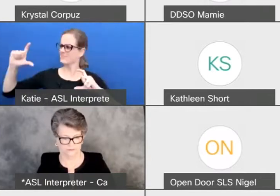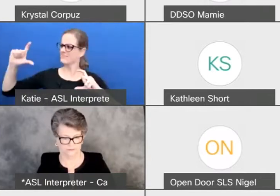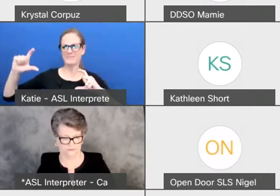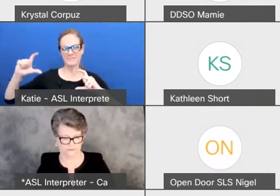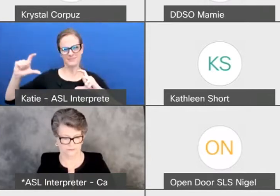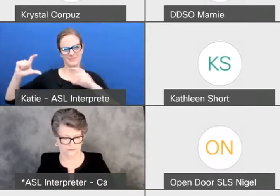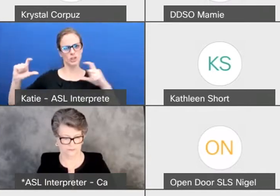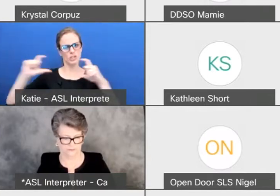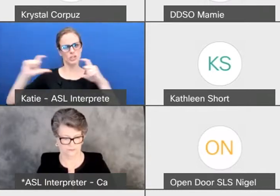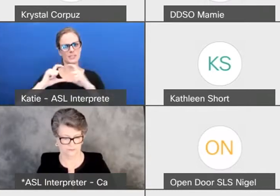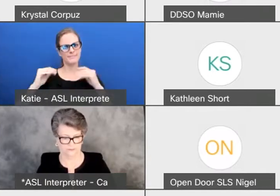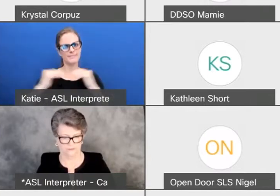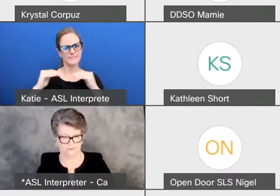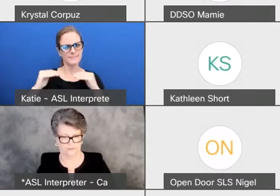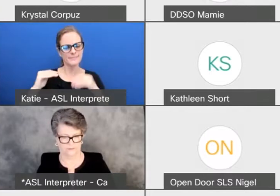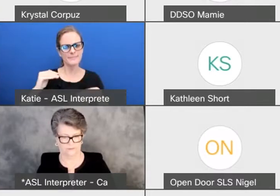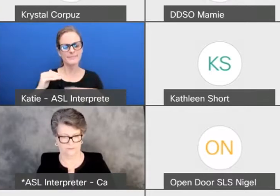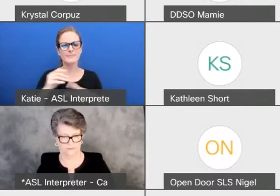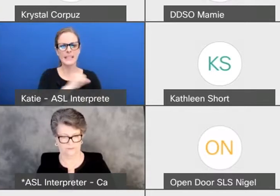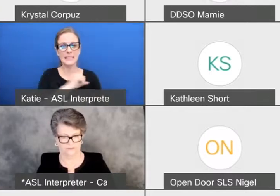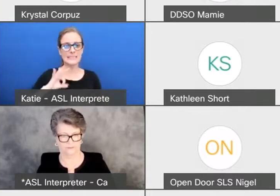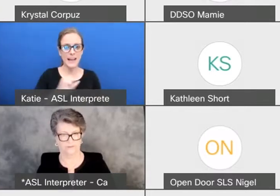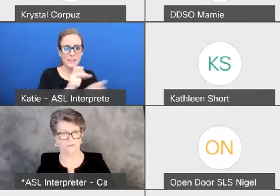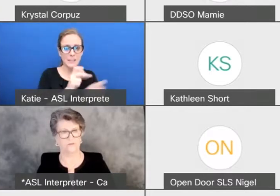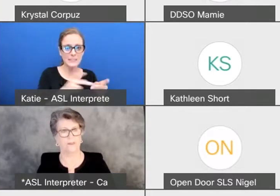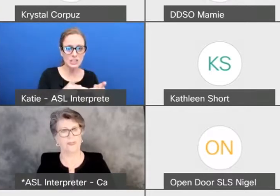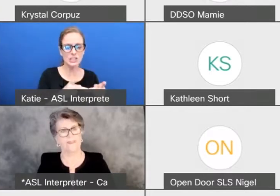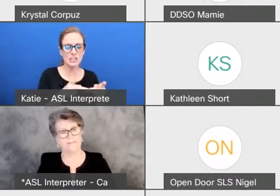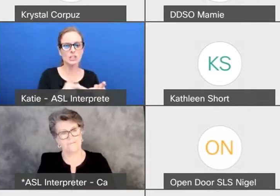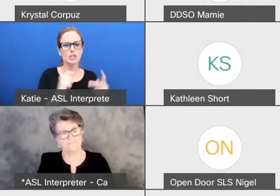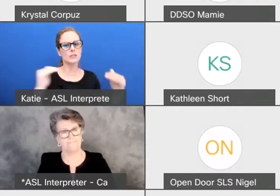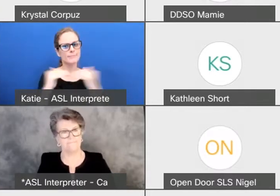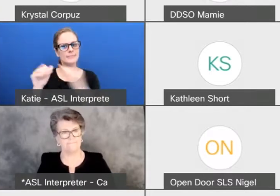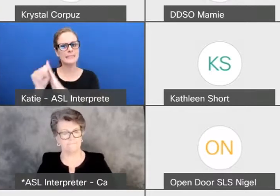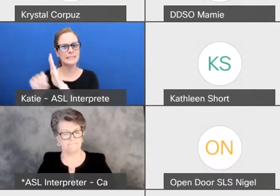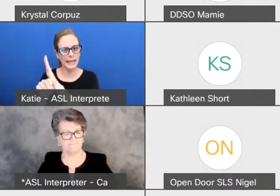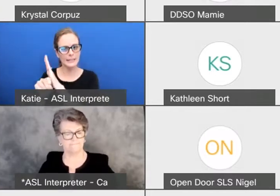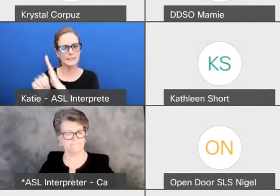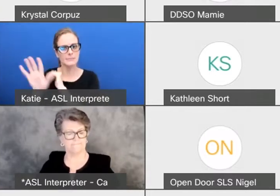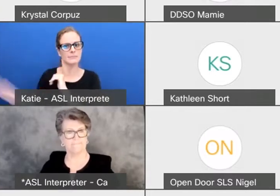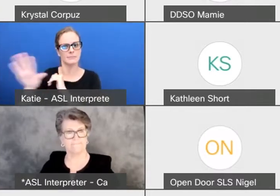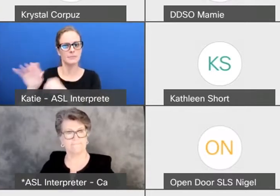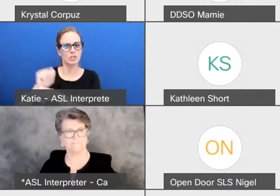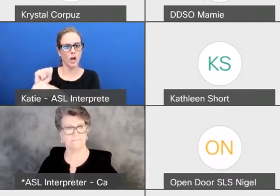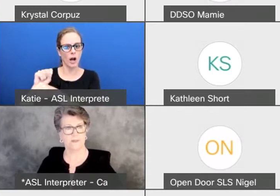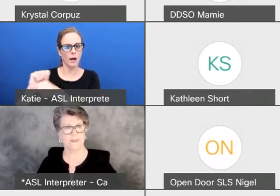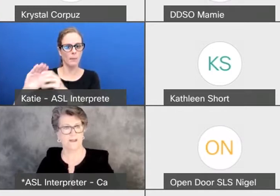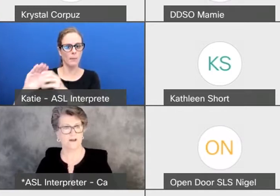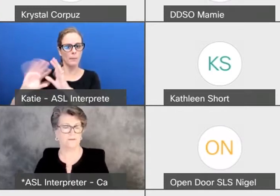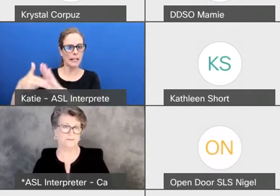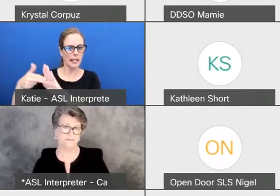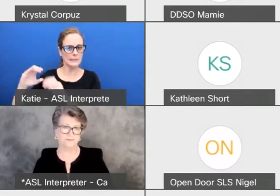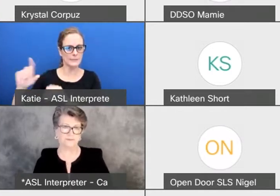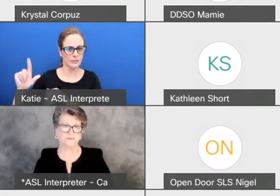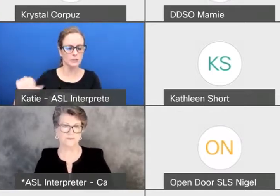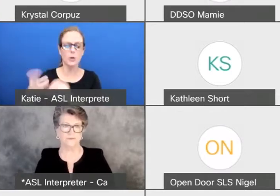a similar state level job classification. And so